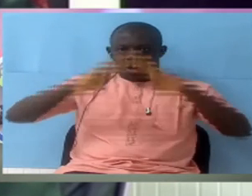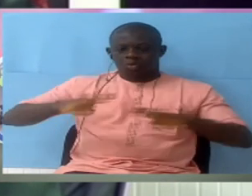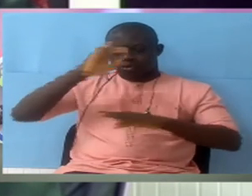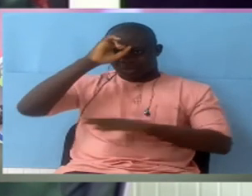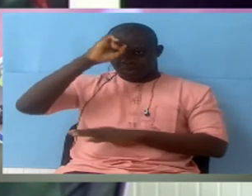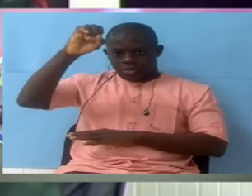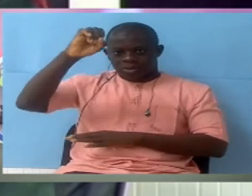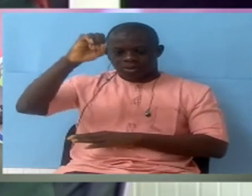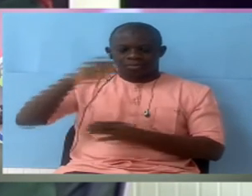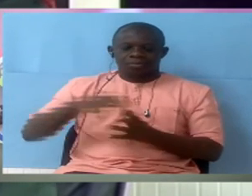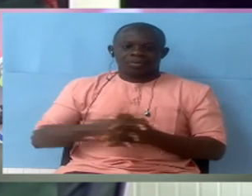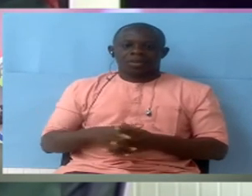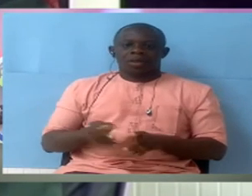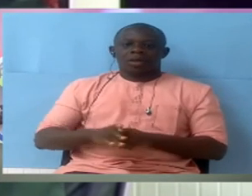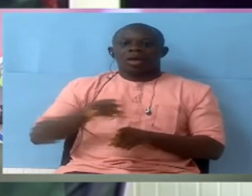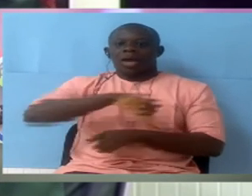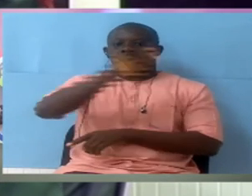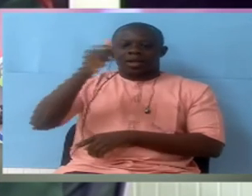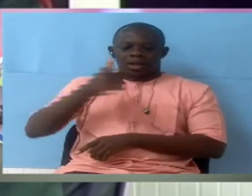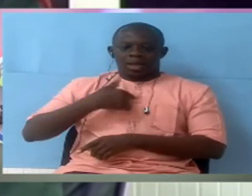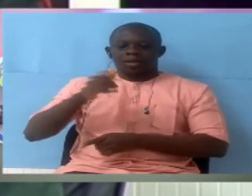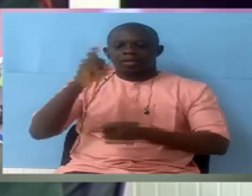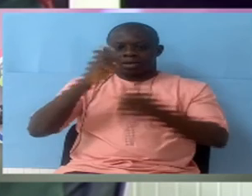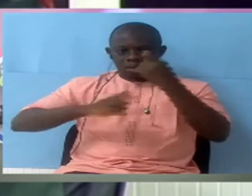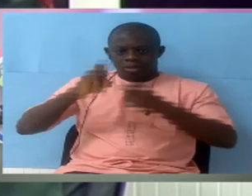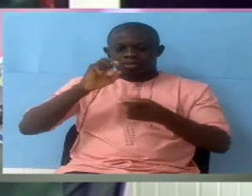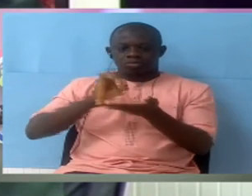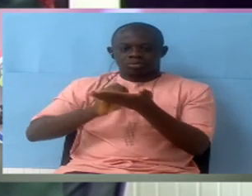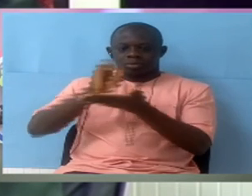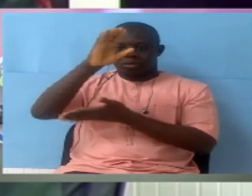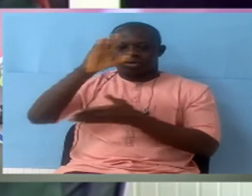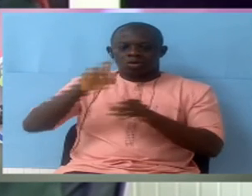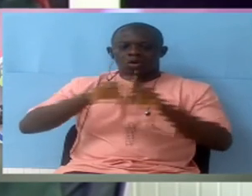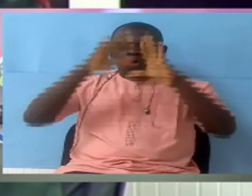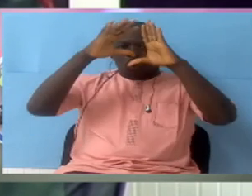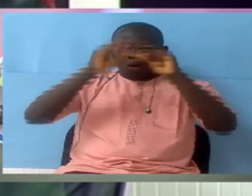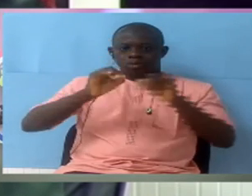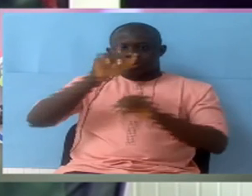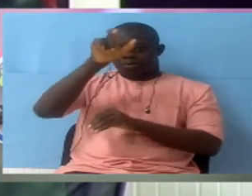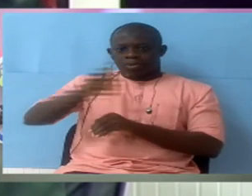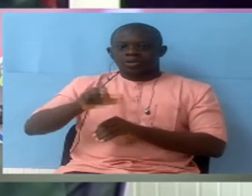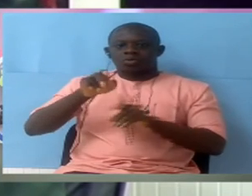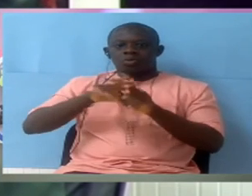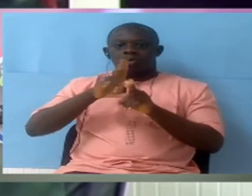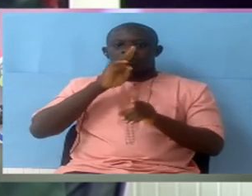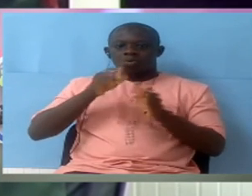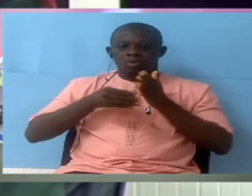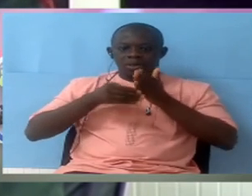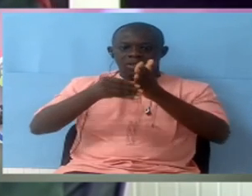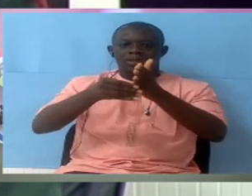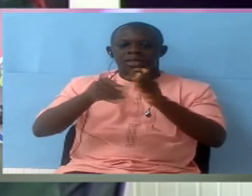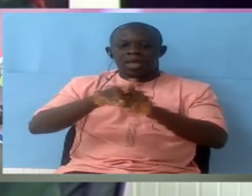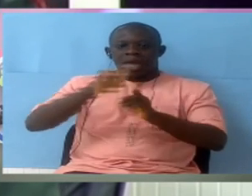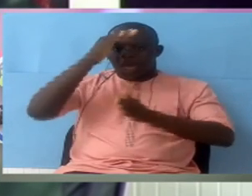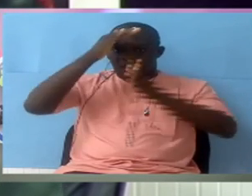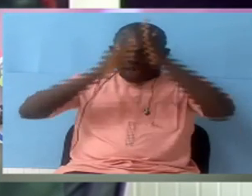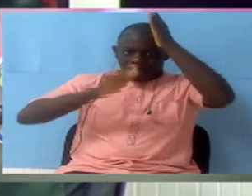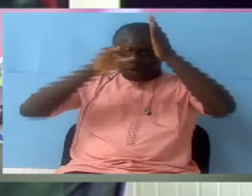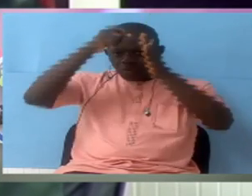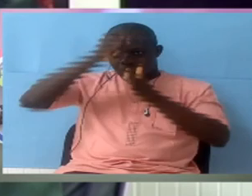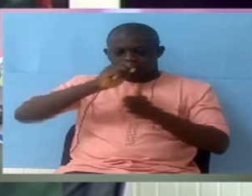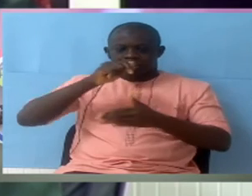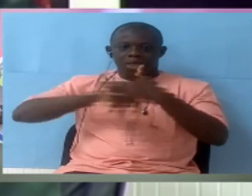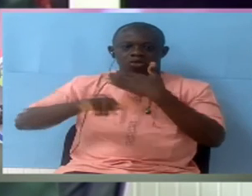ci State House. And I was posted as the officer commanding military police at Yundum Barracks. Ci lañ ma